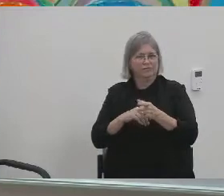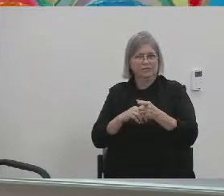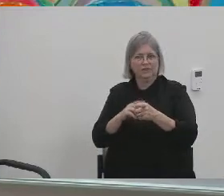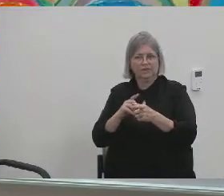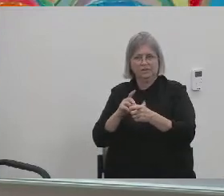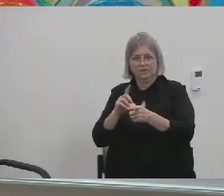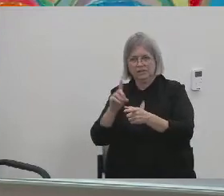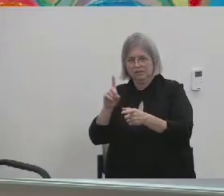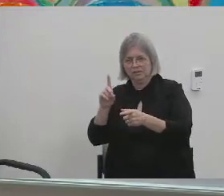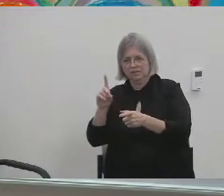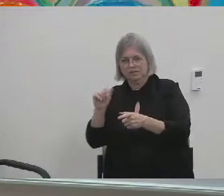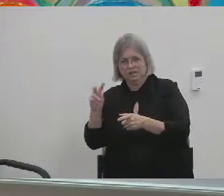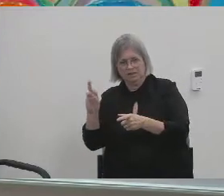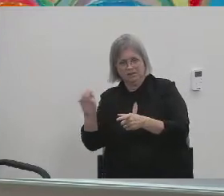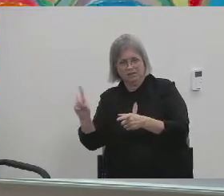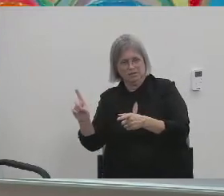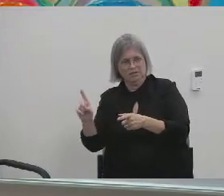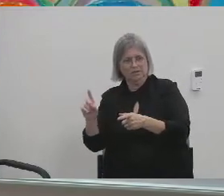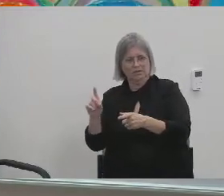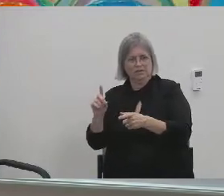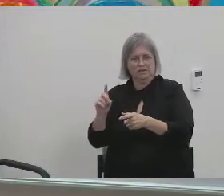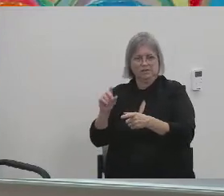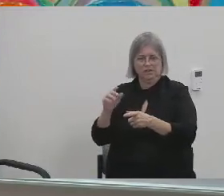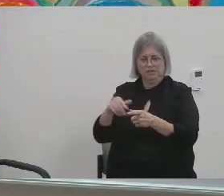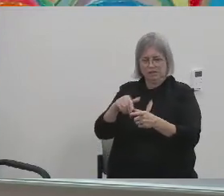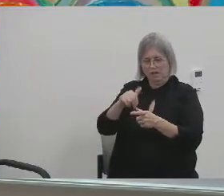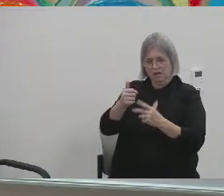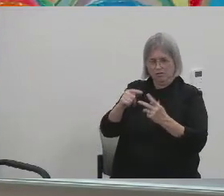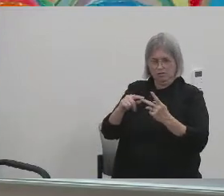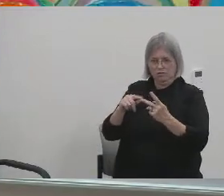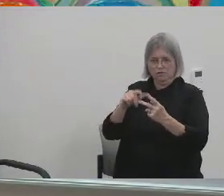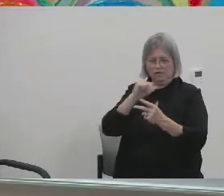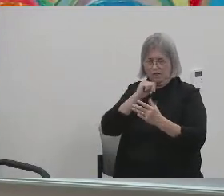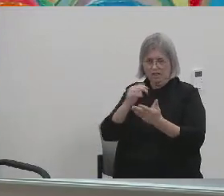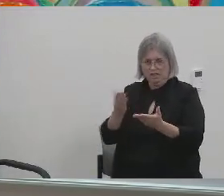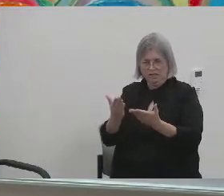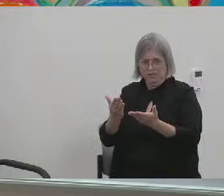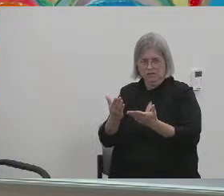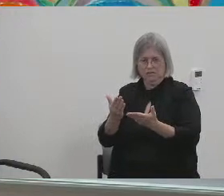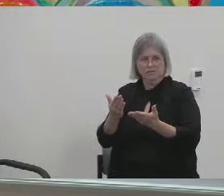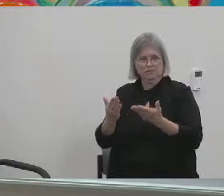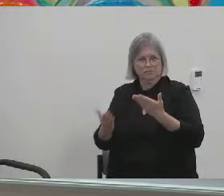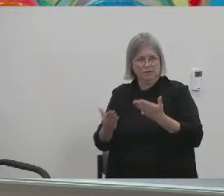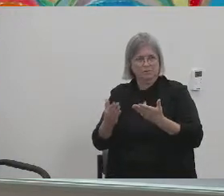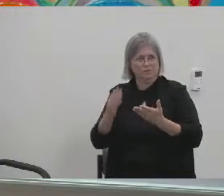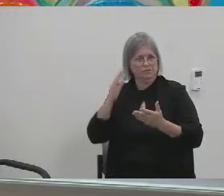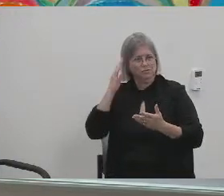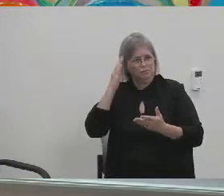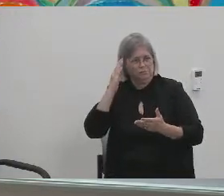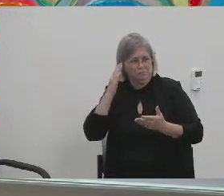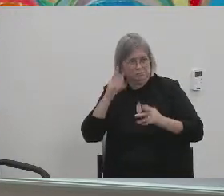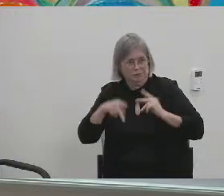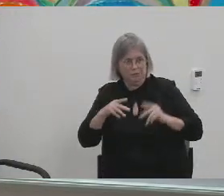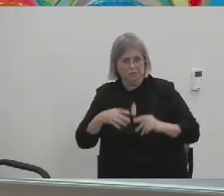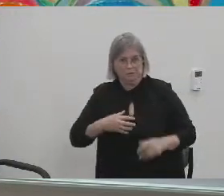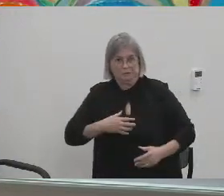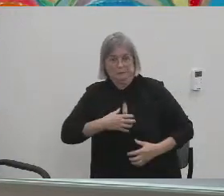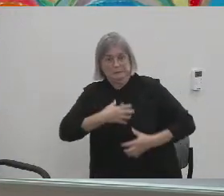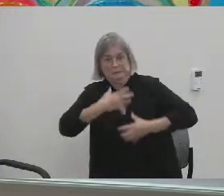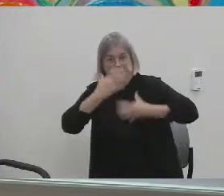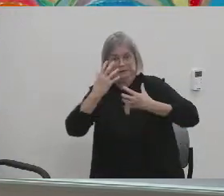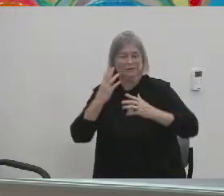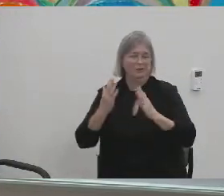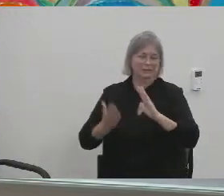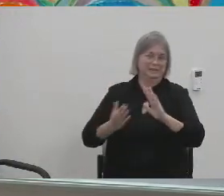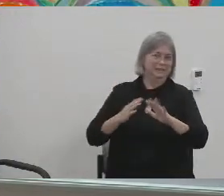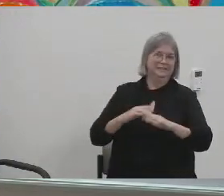and Arshdeep aren't going to be on site anymore, we could have some rioting. It's possible. It is.